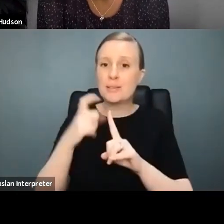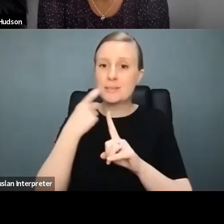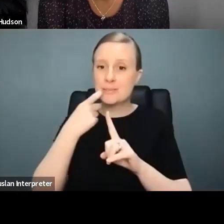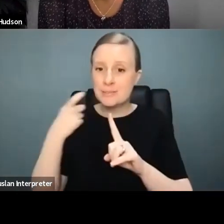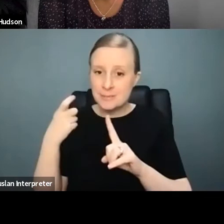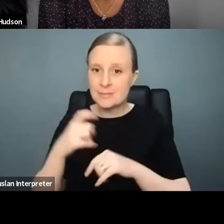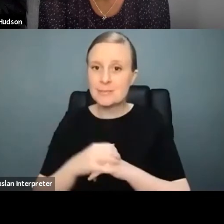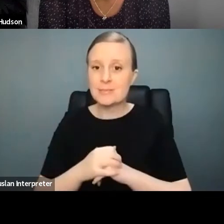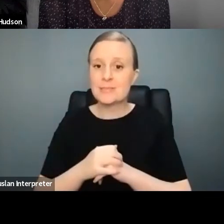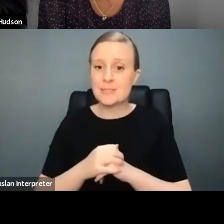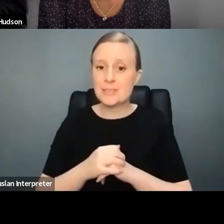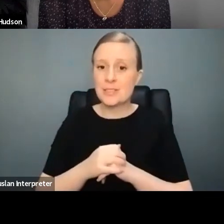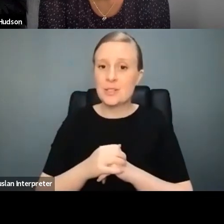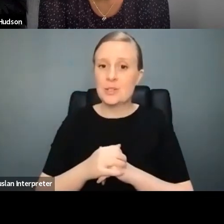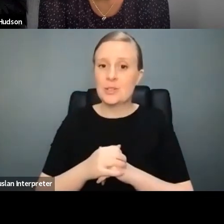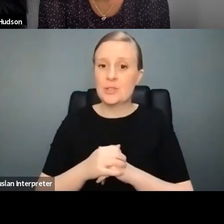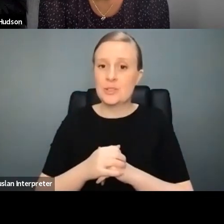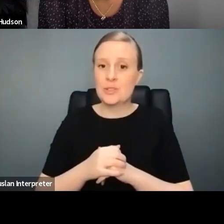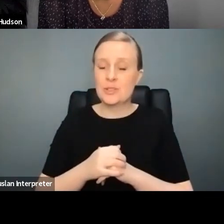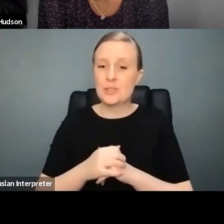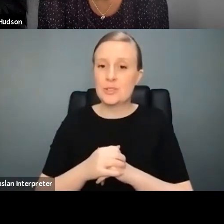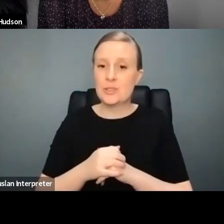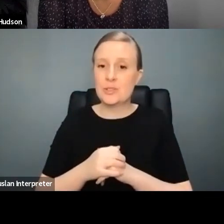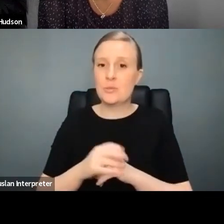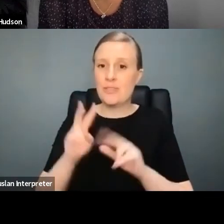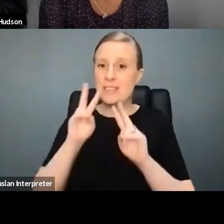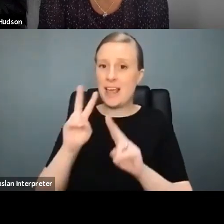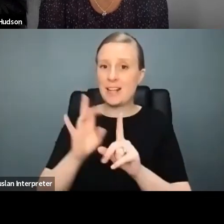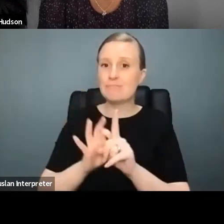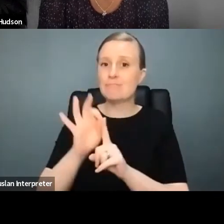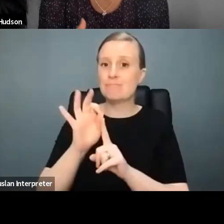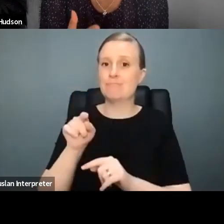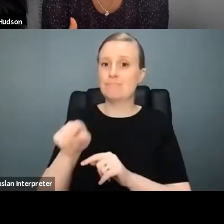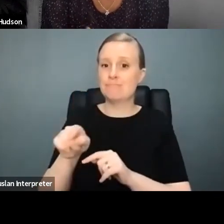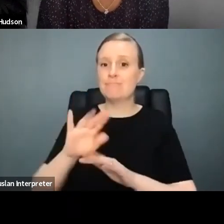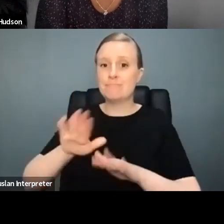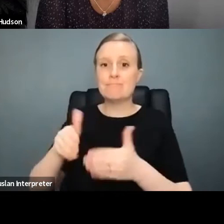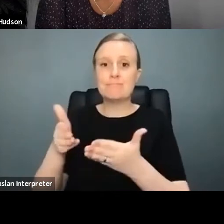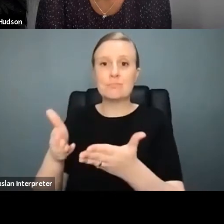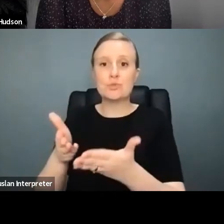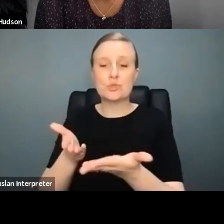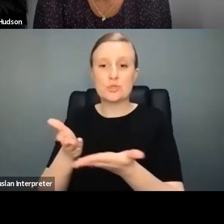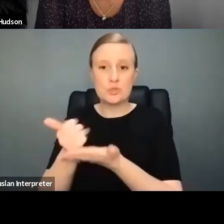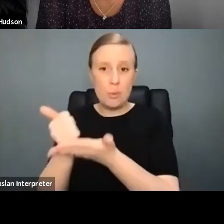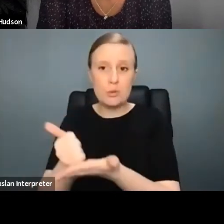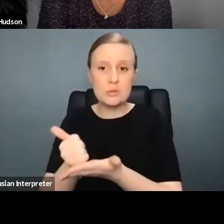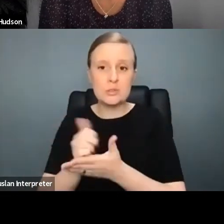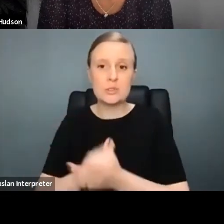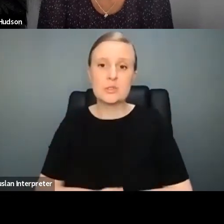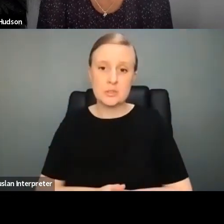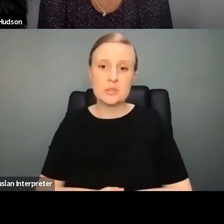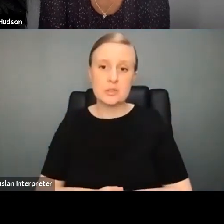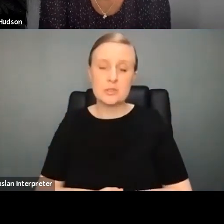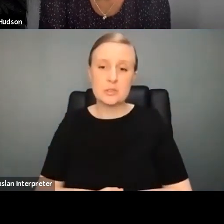didn't fall in. And in fact, what it's meant for a lot of the local health districts, and that